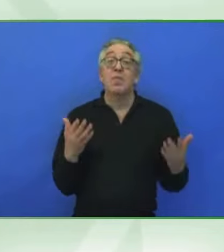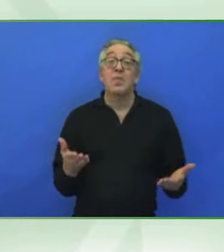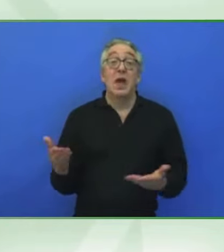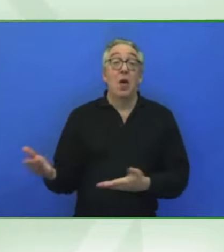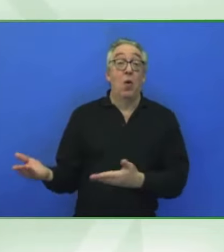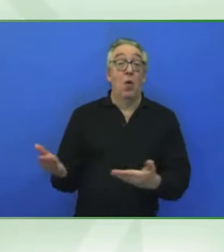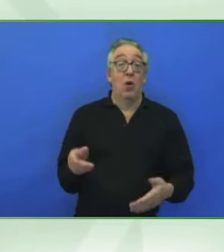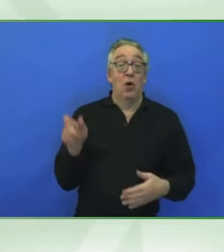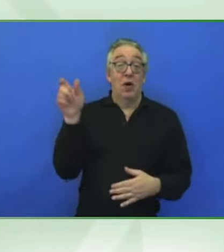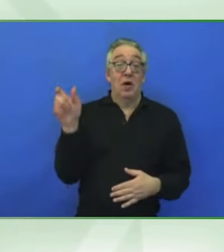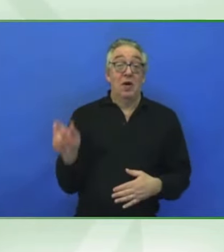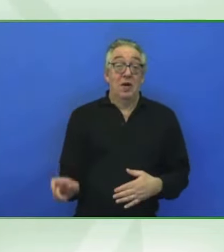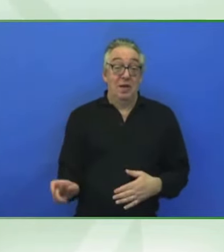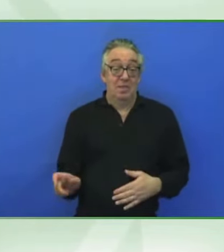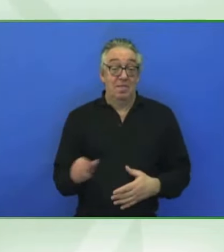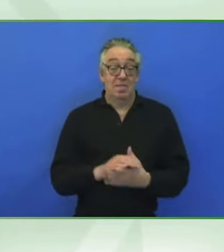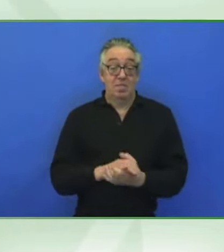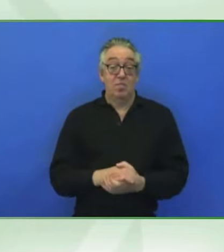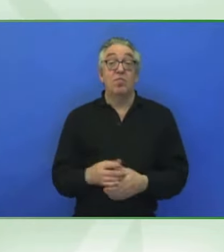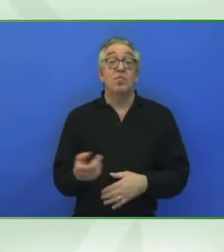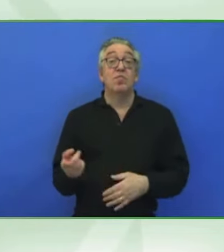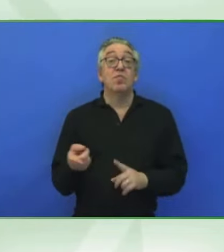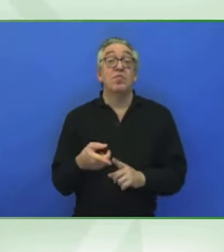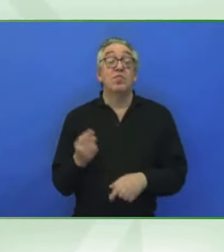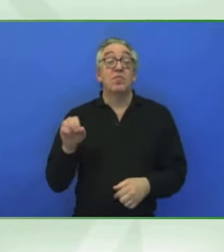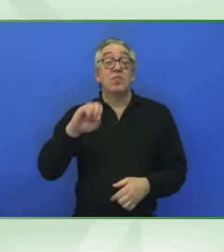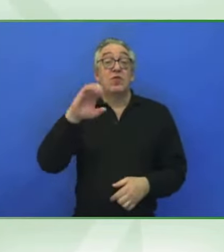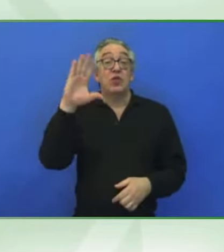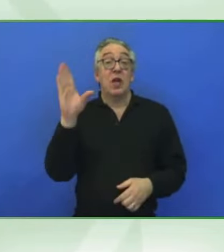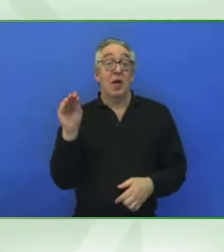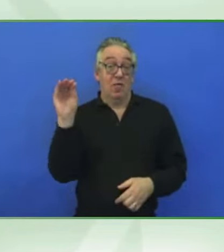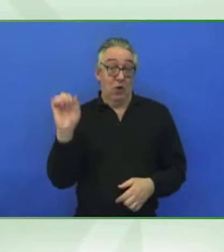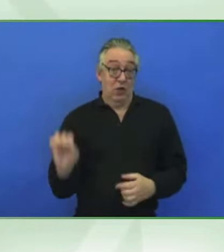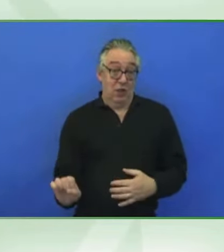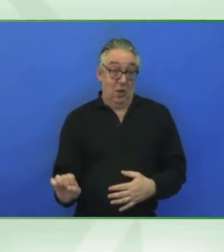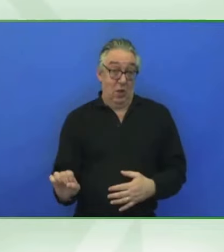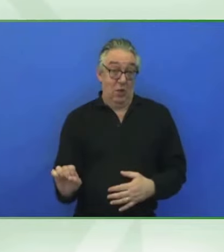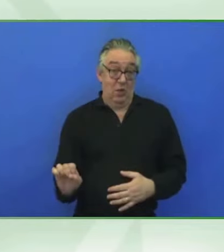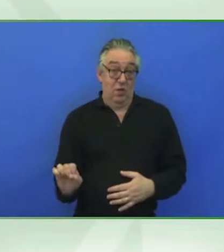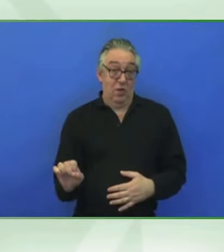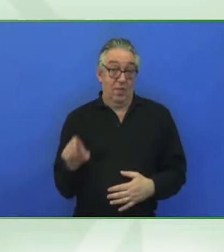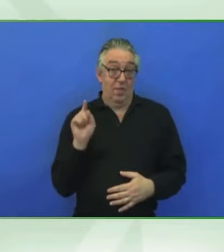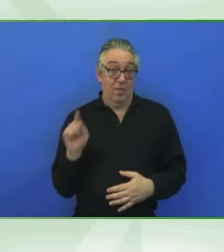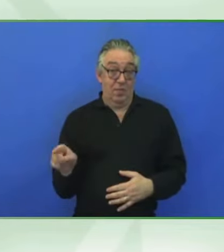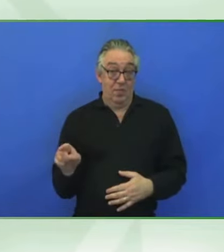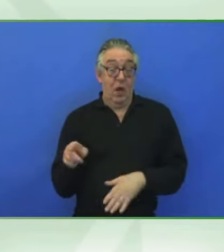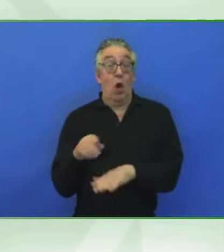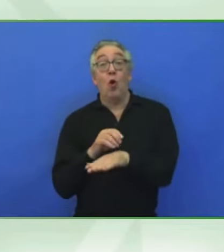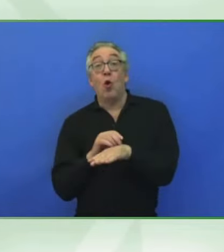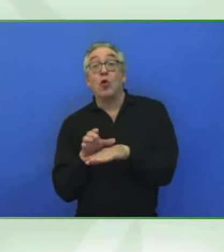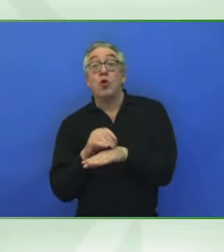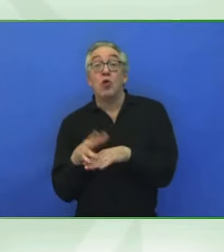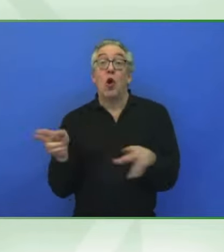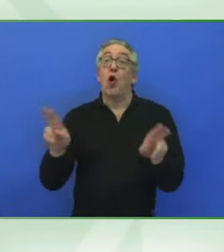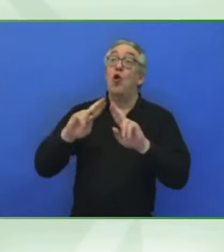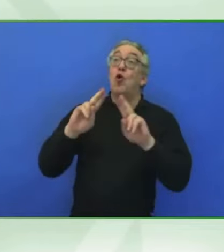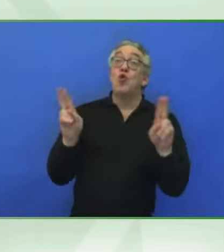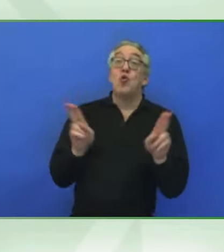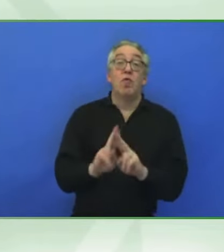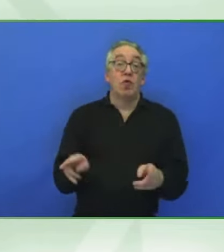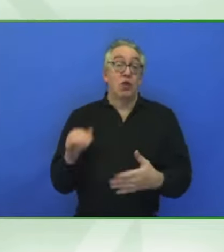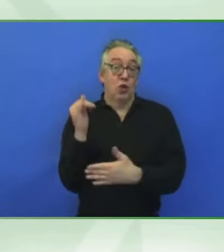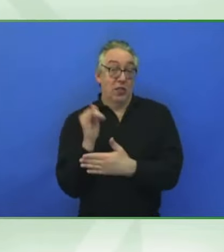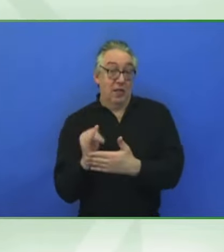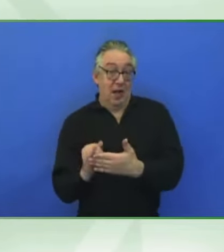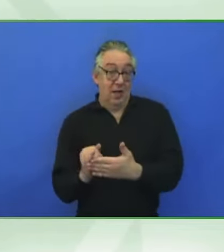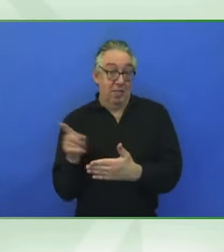colleague from South Africa, Guy Davies. Guy is a universal design consultant, his company Disability Solutions,